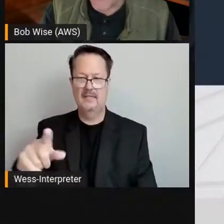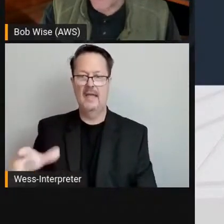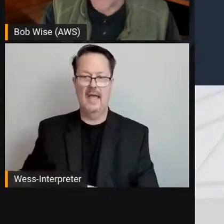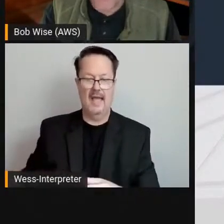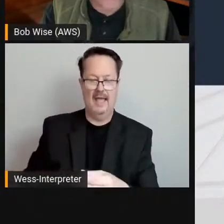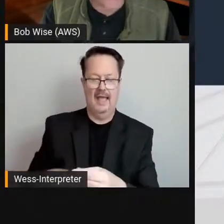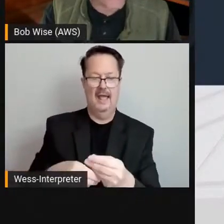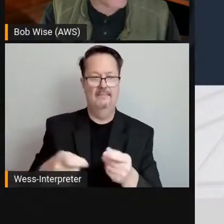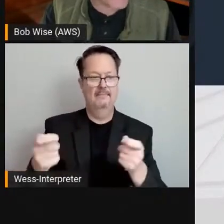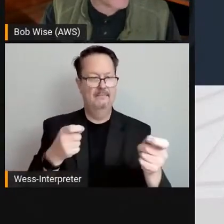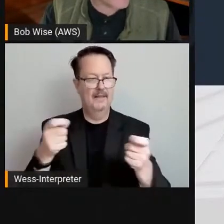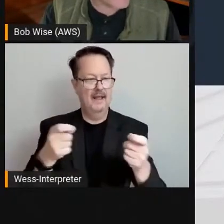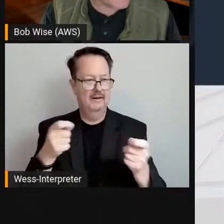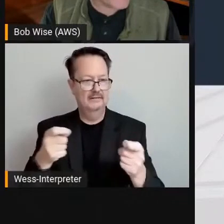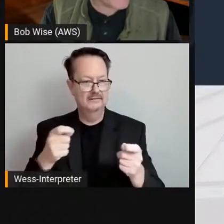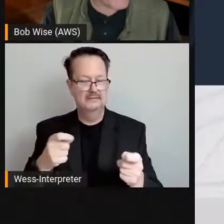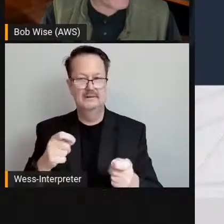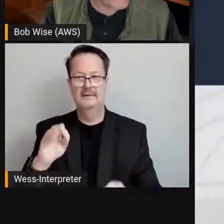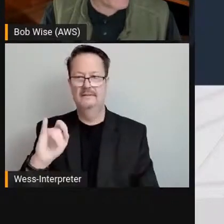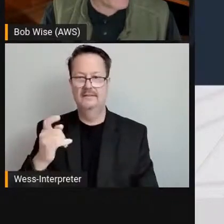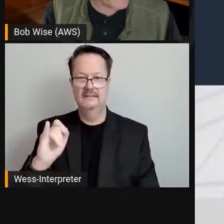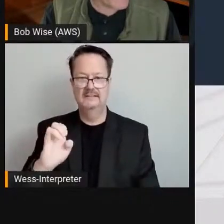our add-ons portfolio next year.